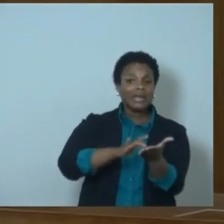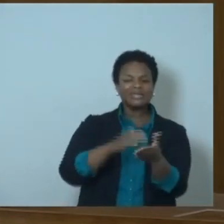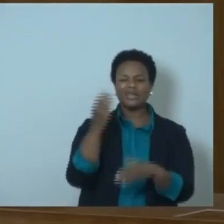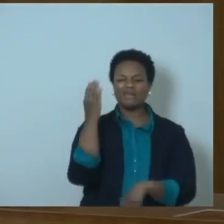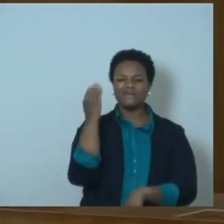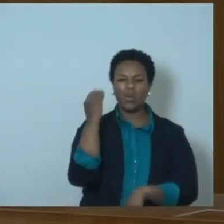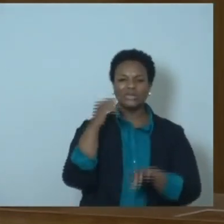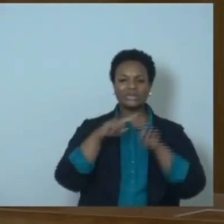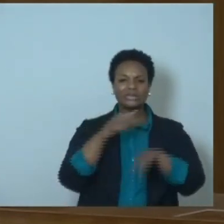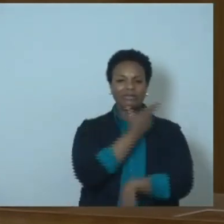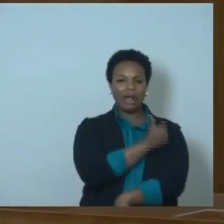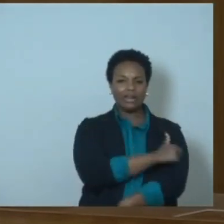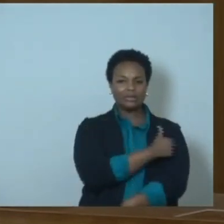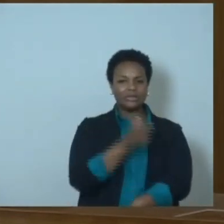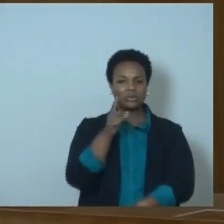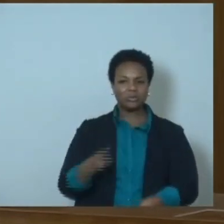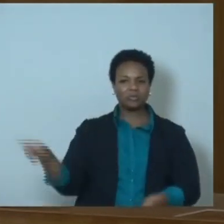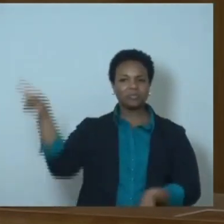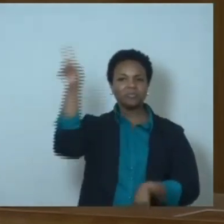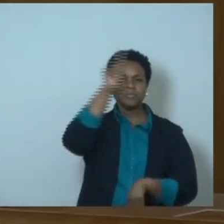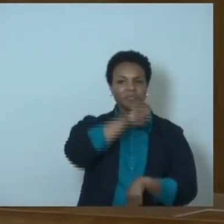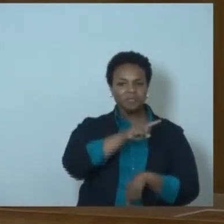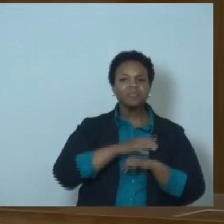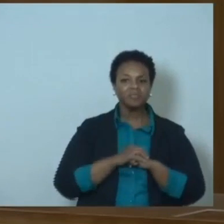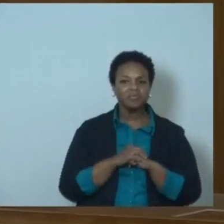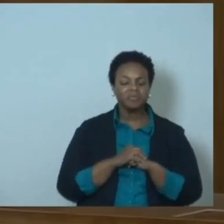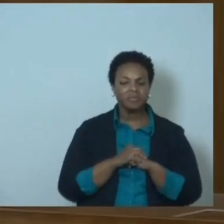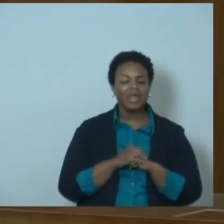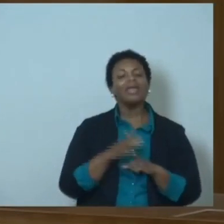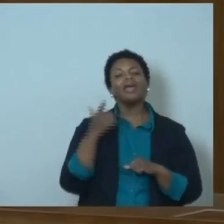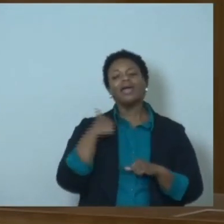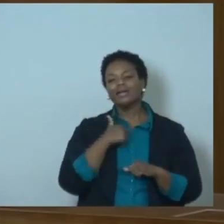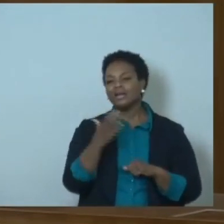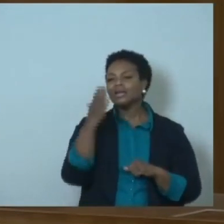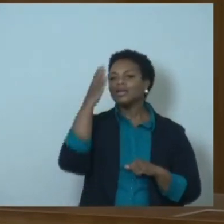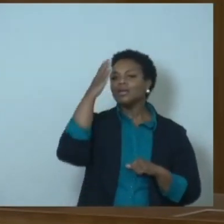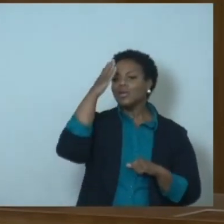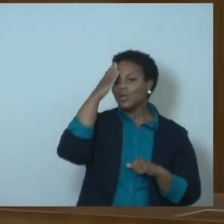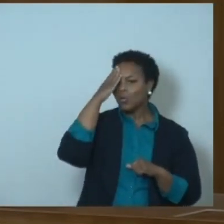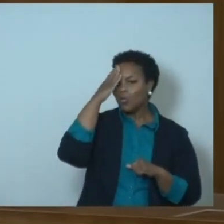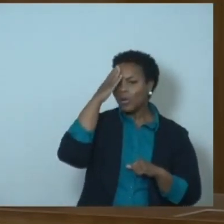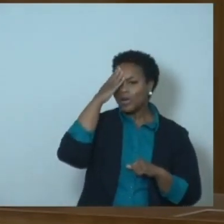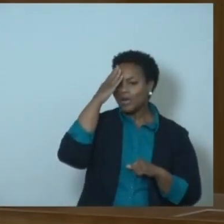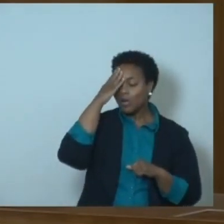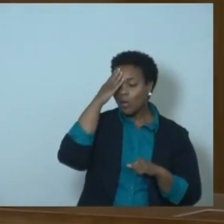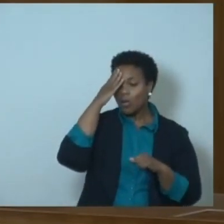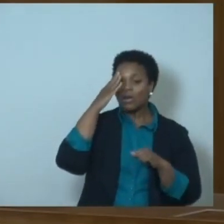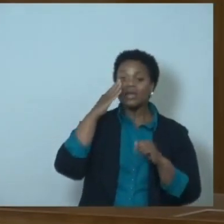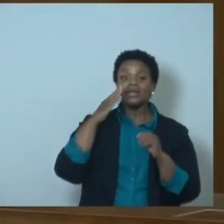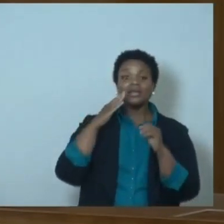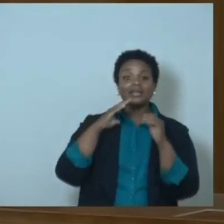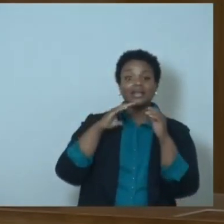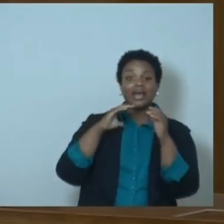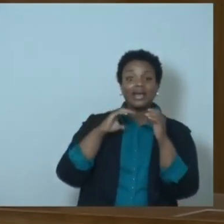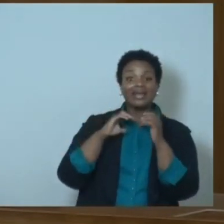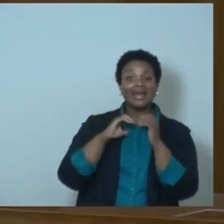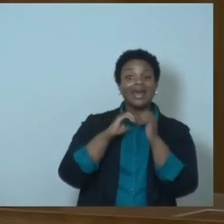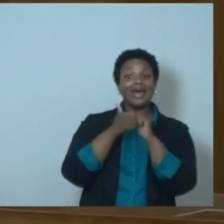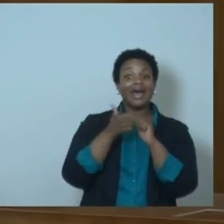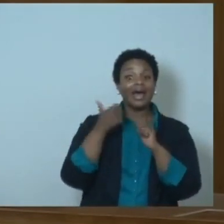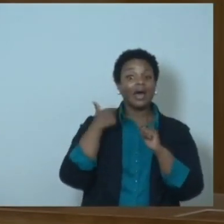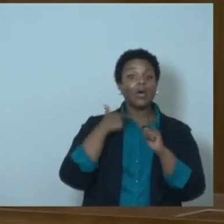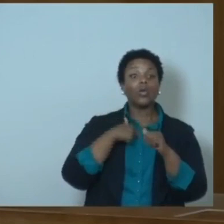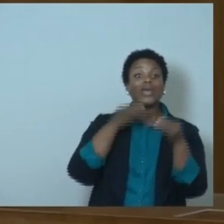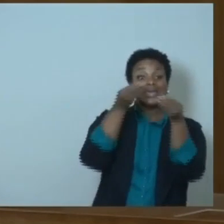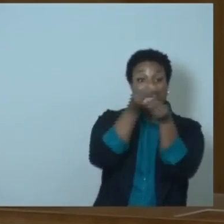are well aware that the distribution of remdesivir to the state is directly proportional and dependent on using it.